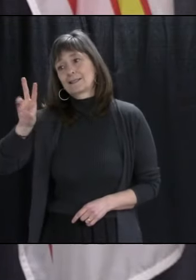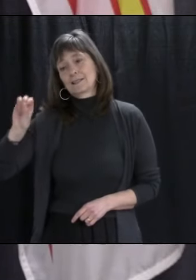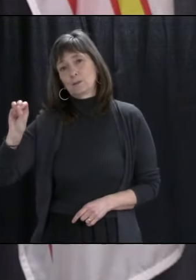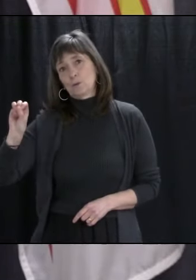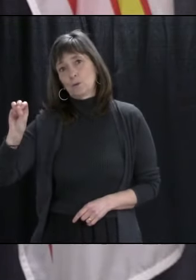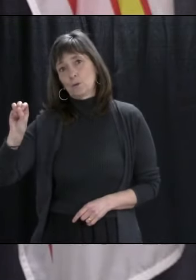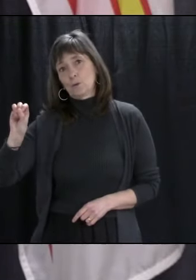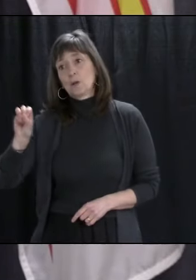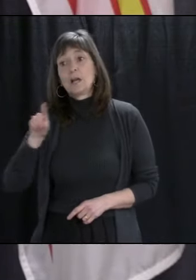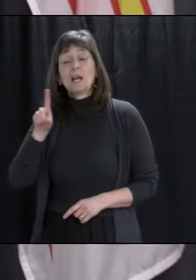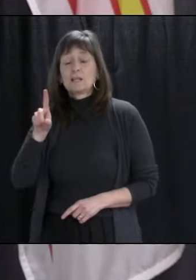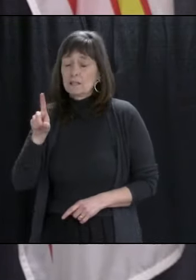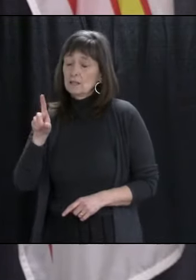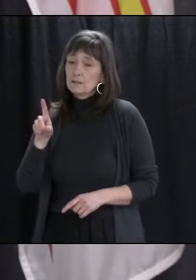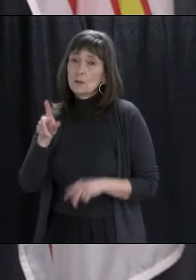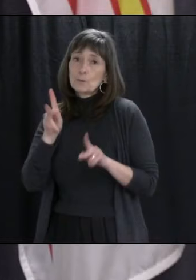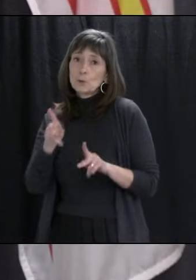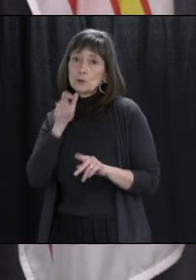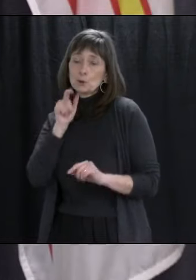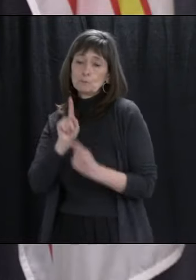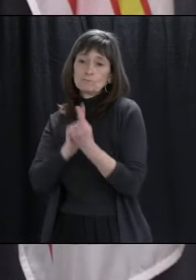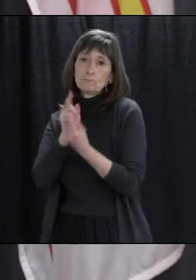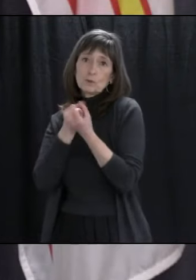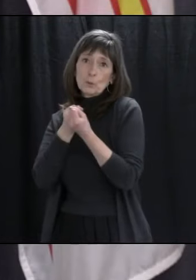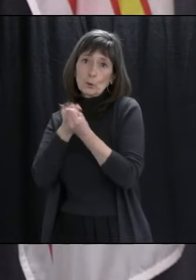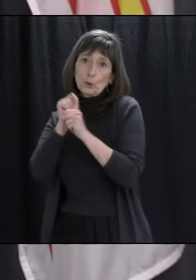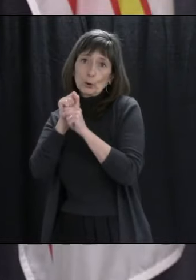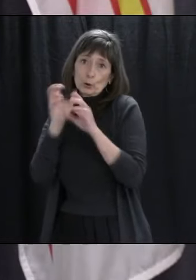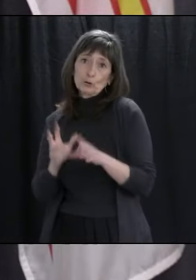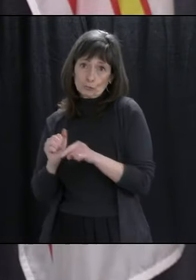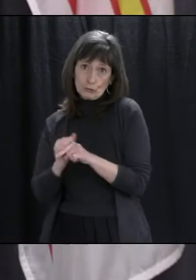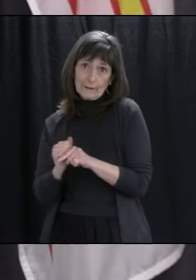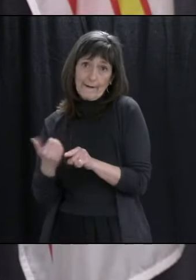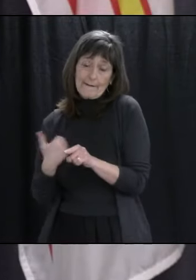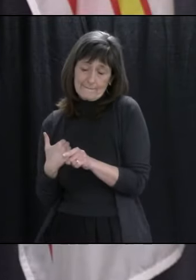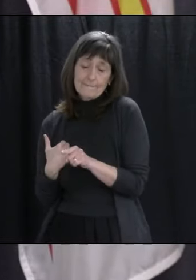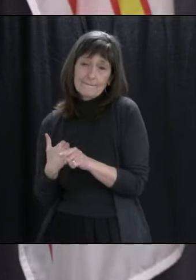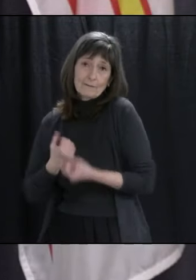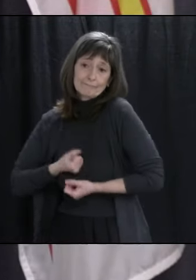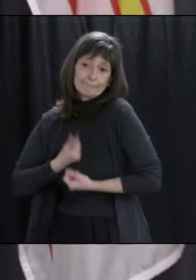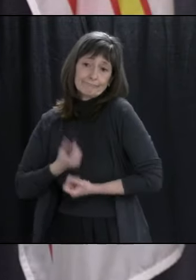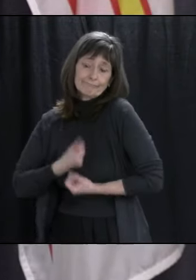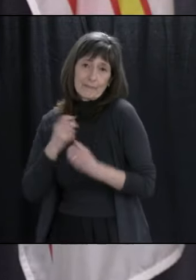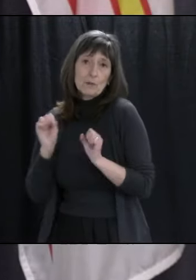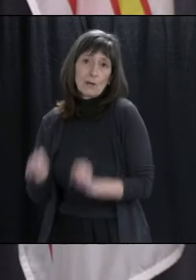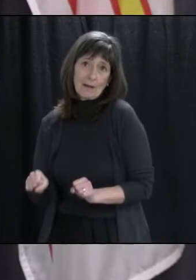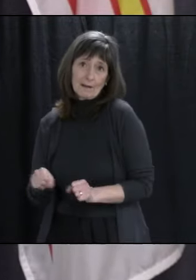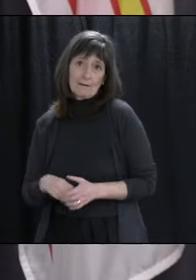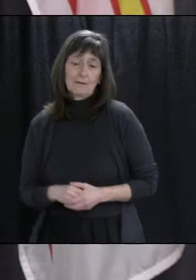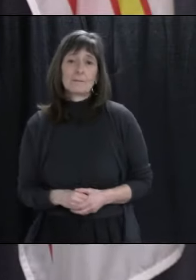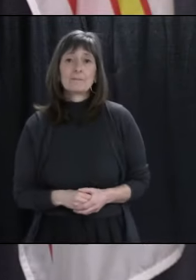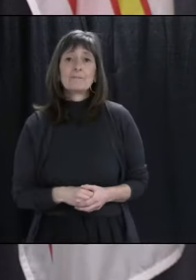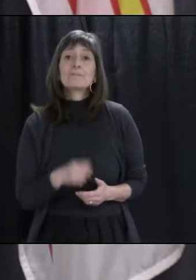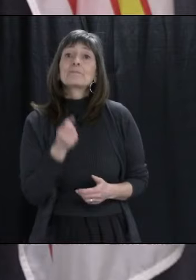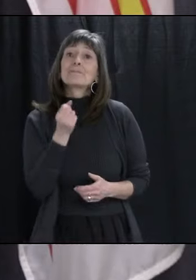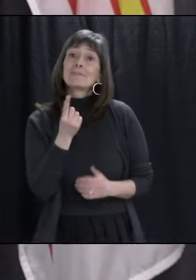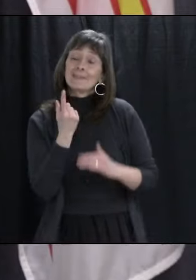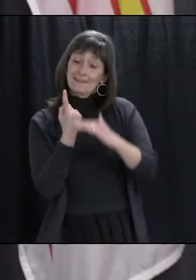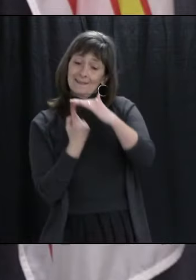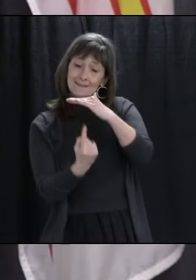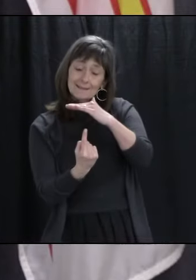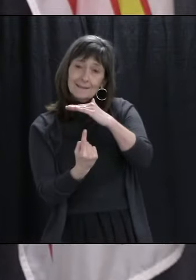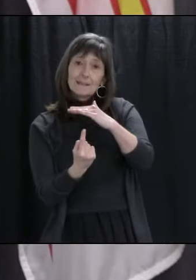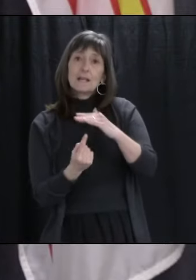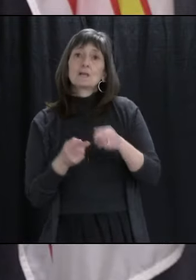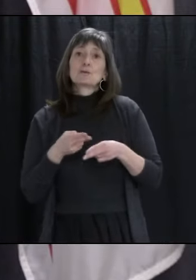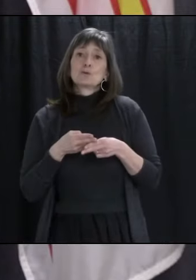1-855-753-2560 to speak with a trained peer support worker. Please remember that this self-isolation is only short-term and